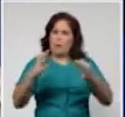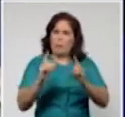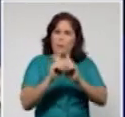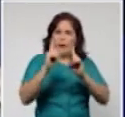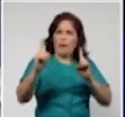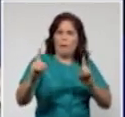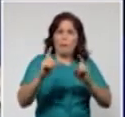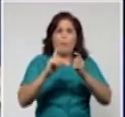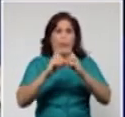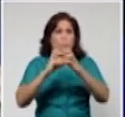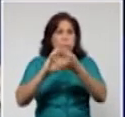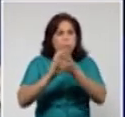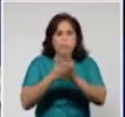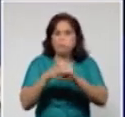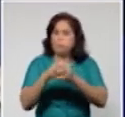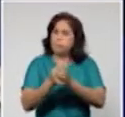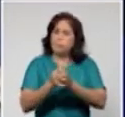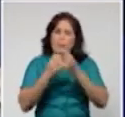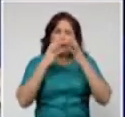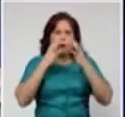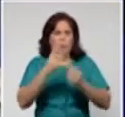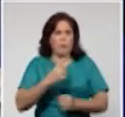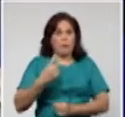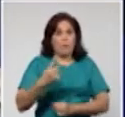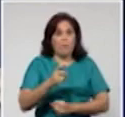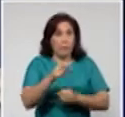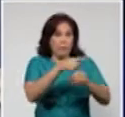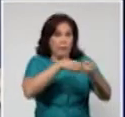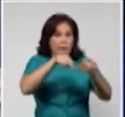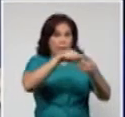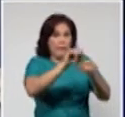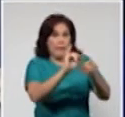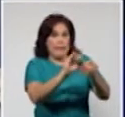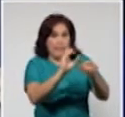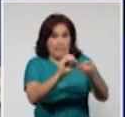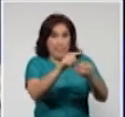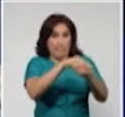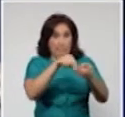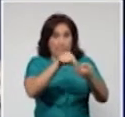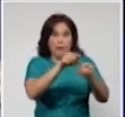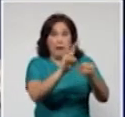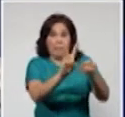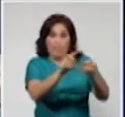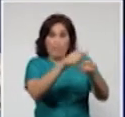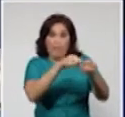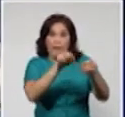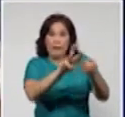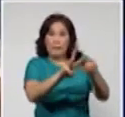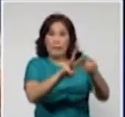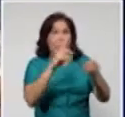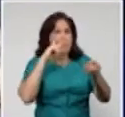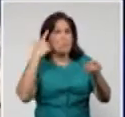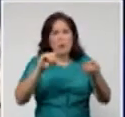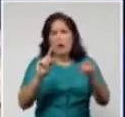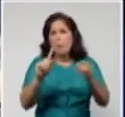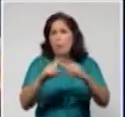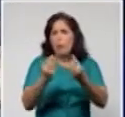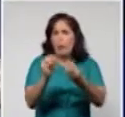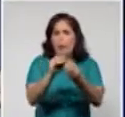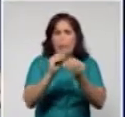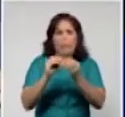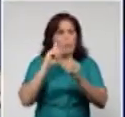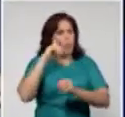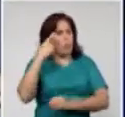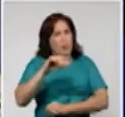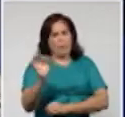previously tested positive for the virus. Of the 60 cases diagnosed yesterday, the source of